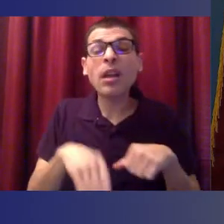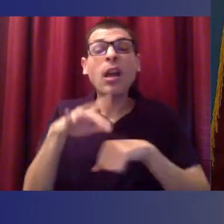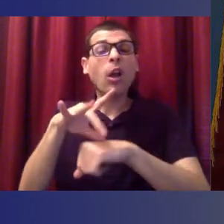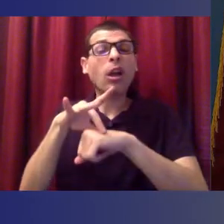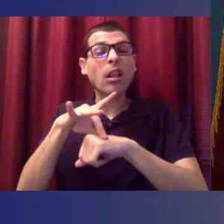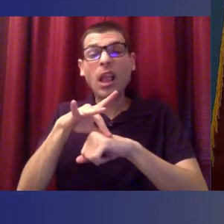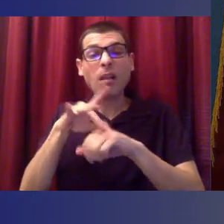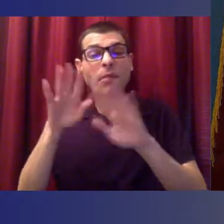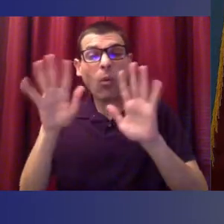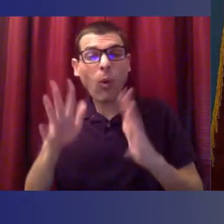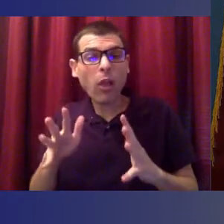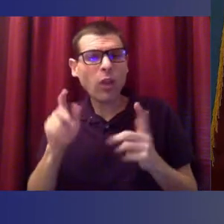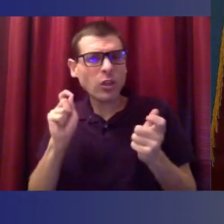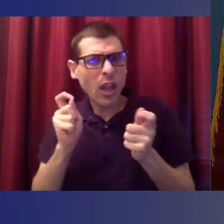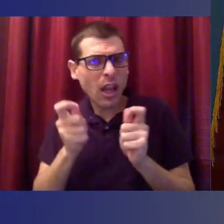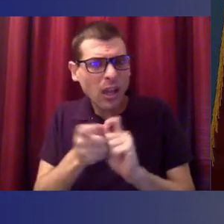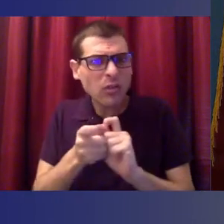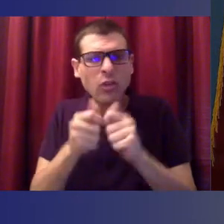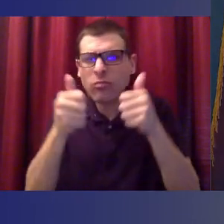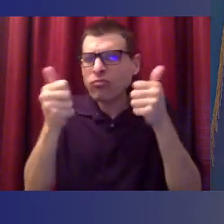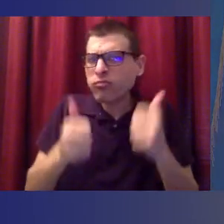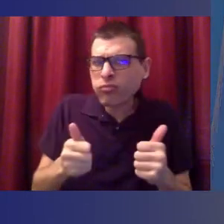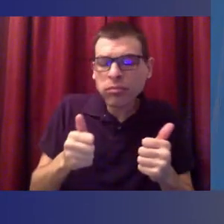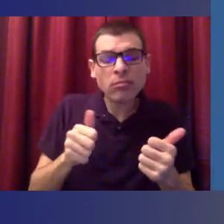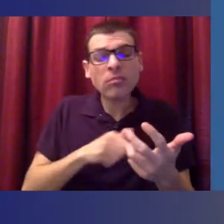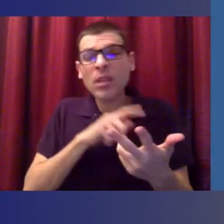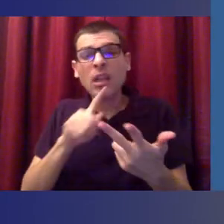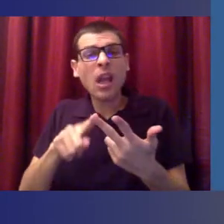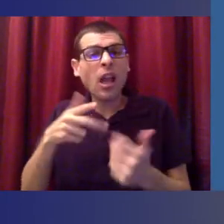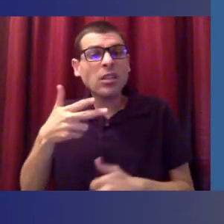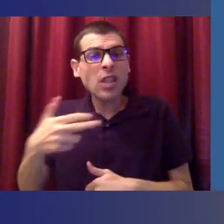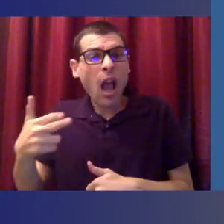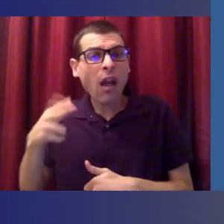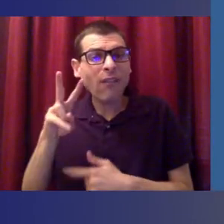gun violence, and racism itself.